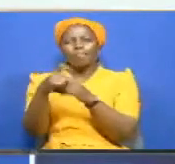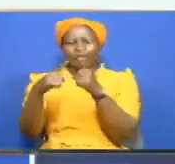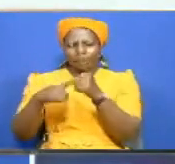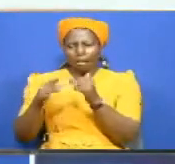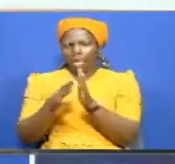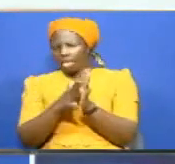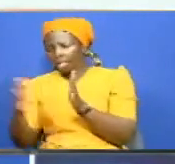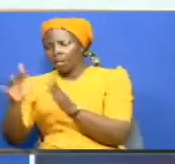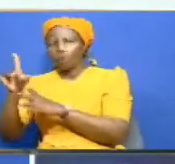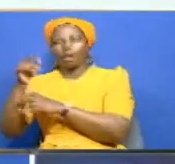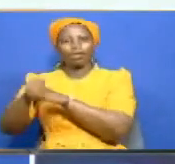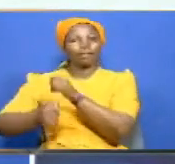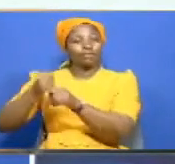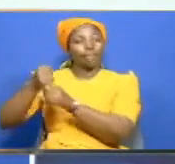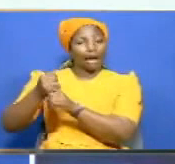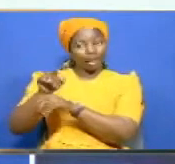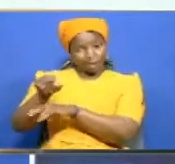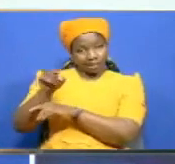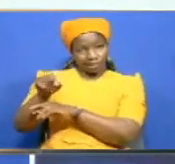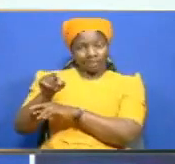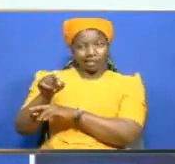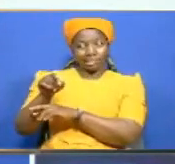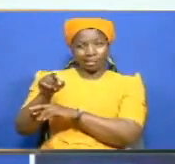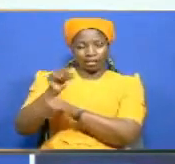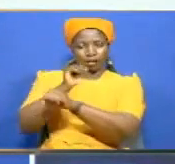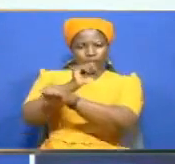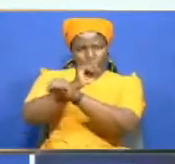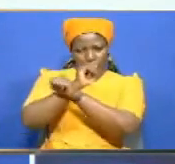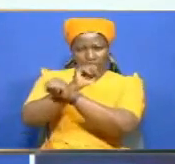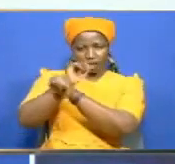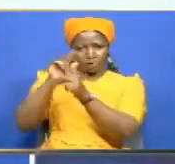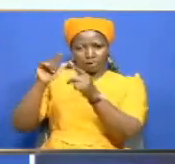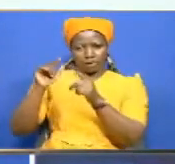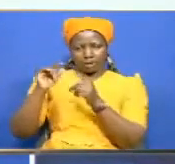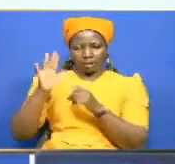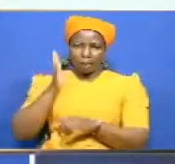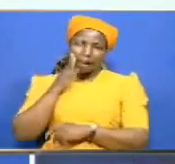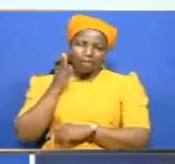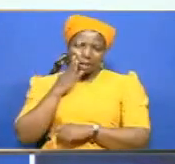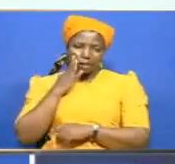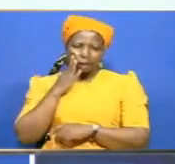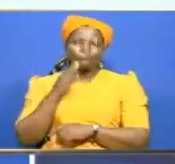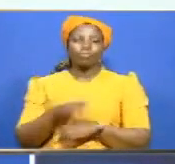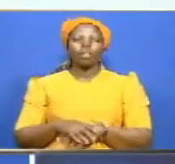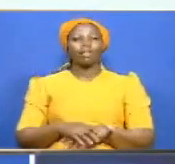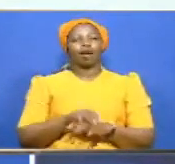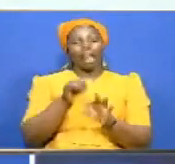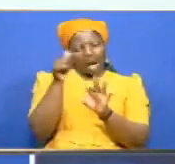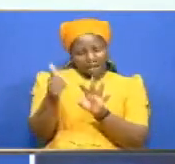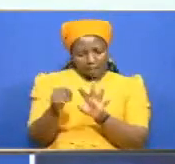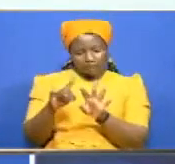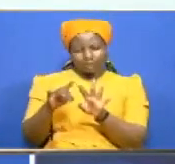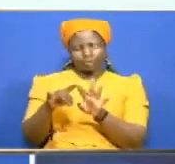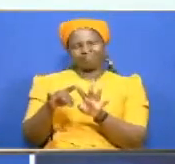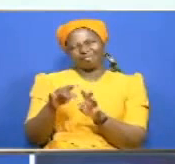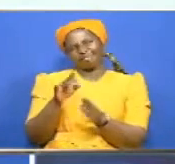to a year. That is protective to the mother. The other risk factor is just being a